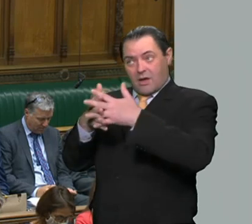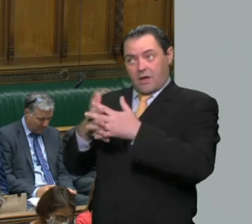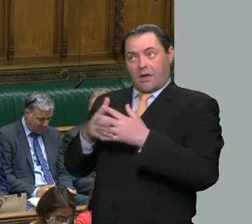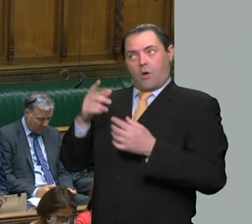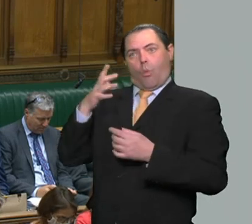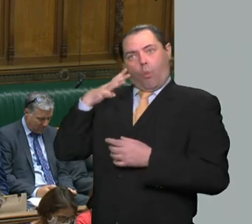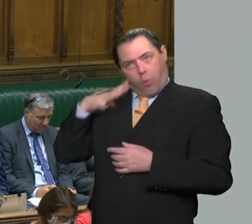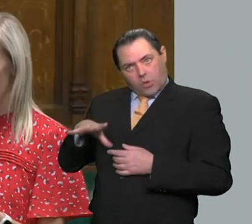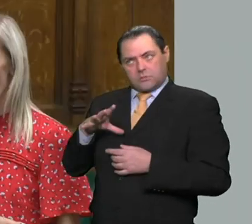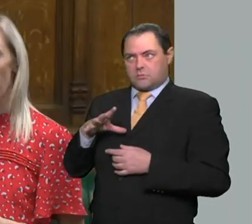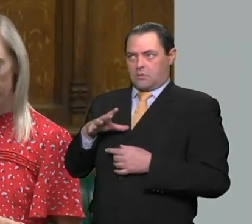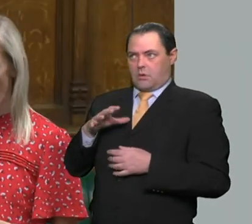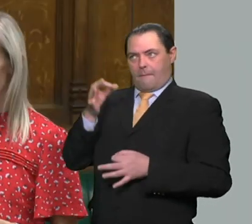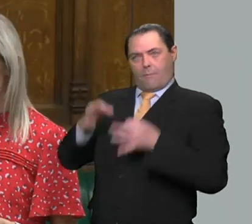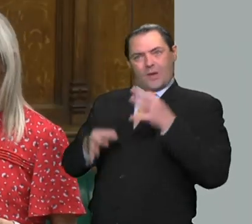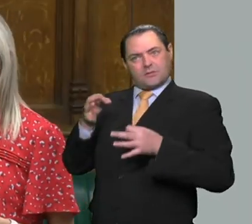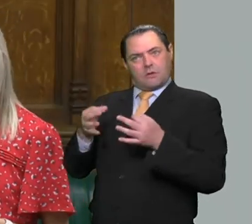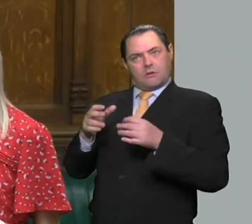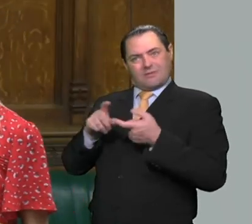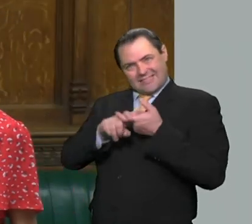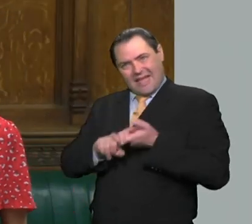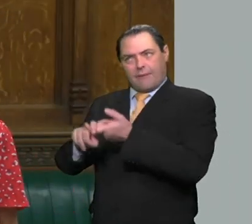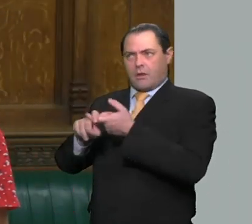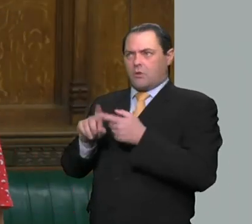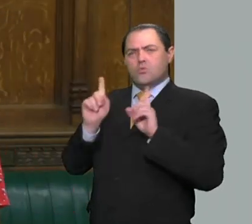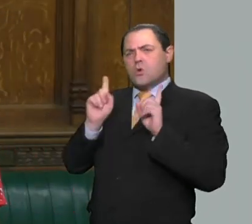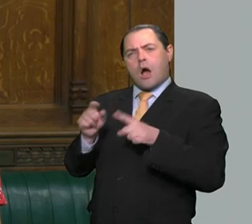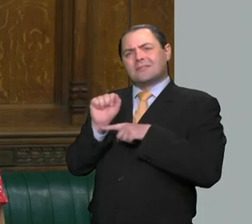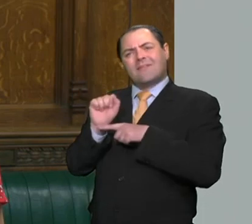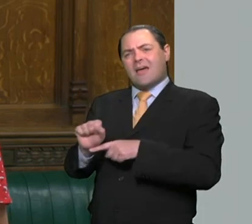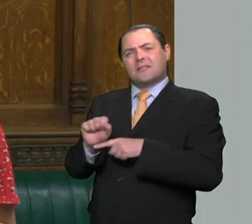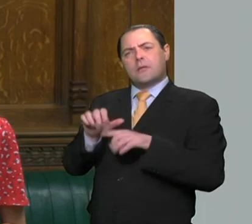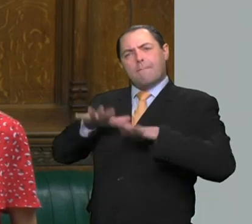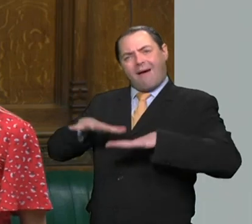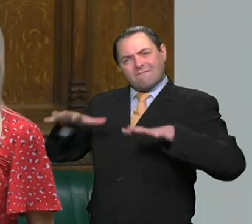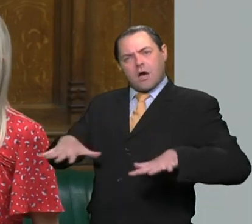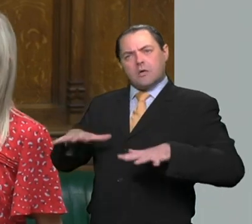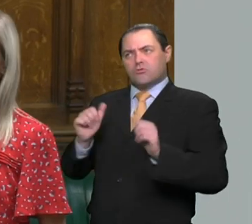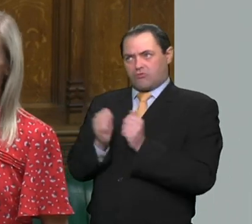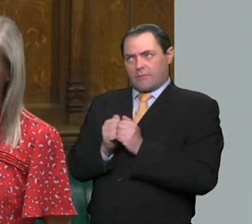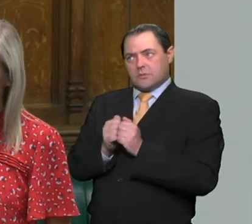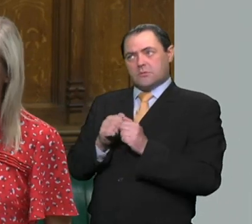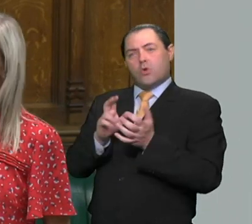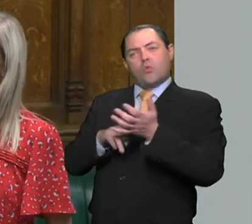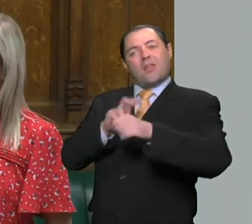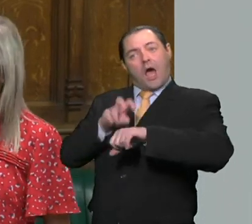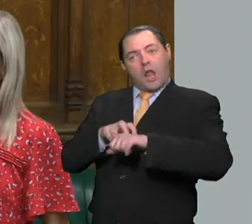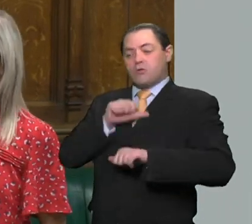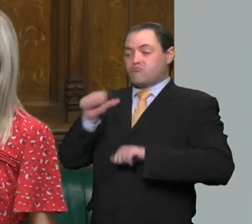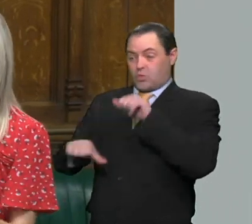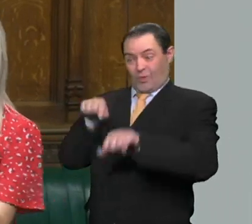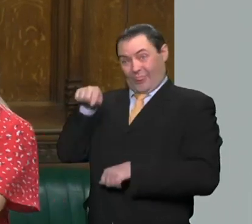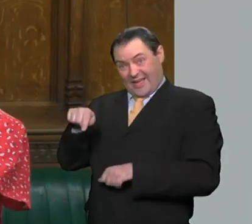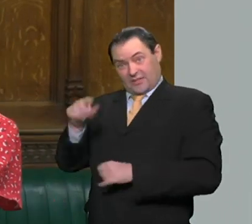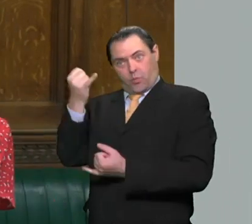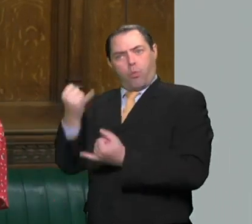political stability in Northern Ireland that far from defending the Belfast Agreement, the Northern Ireland Protocol is now the single greatest